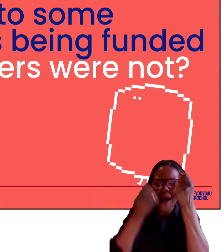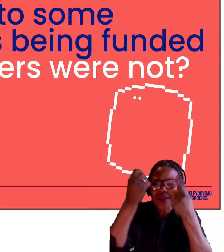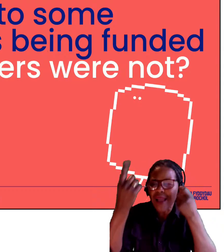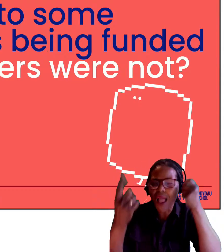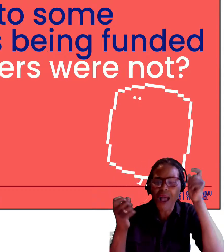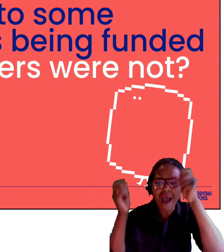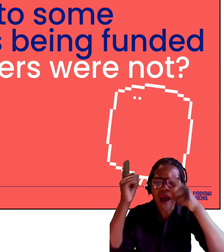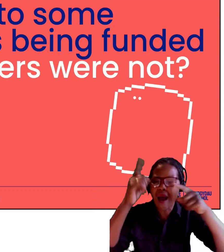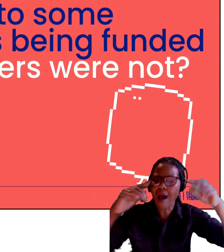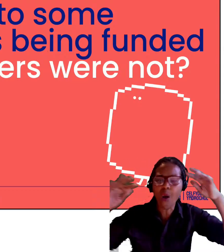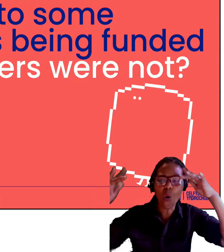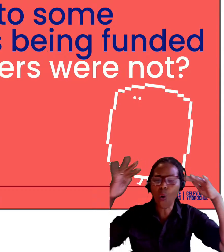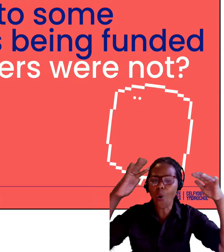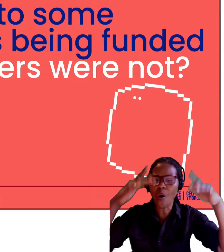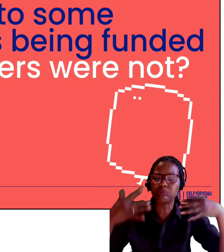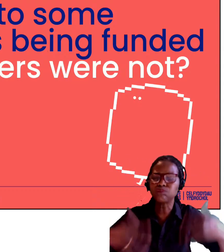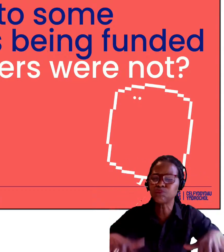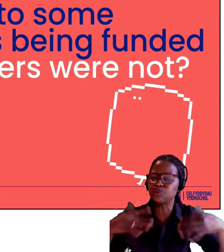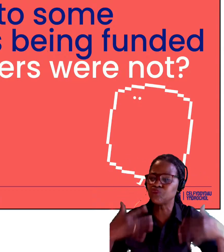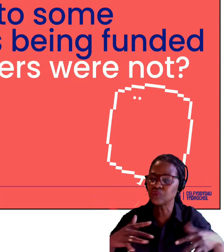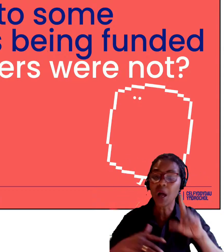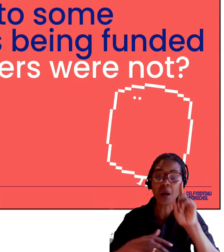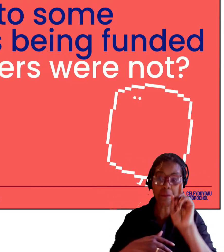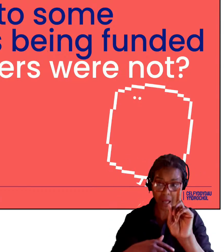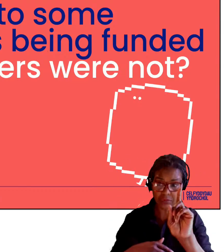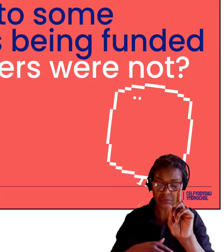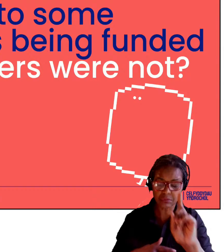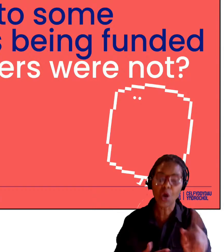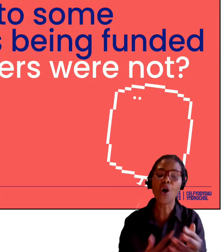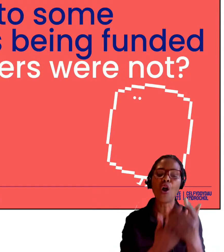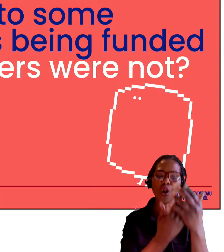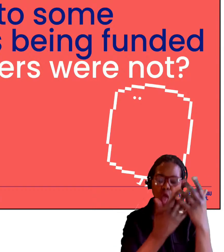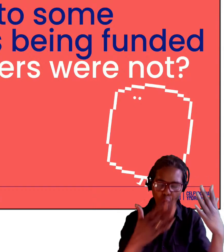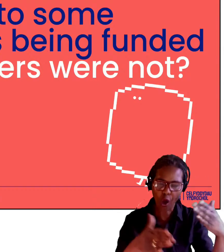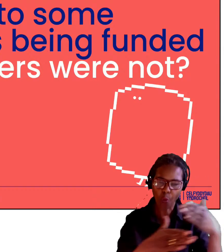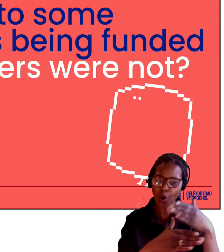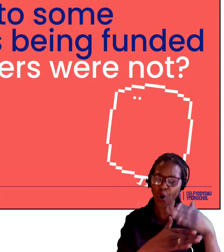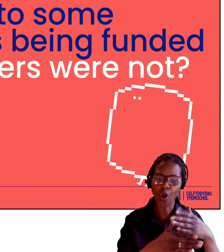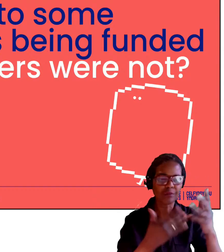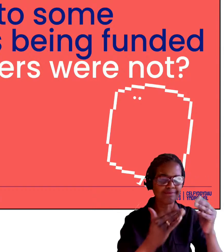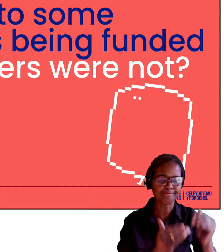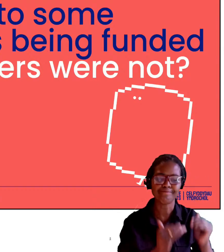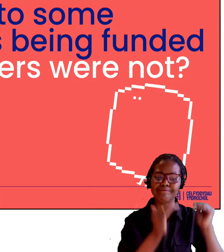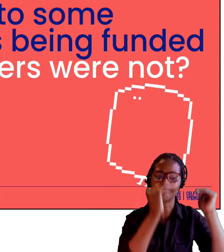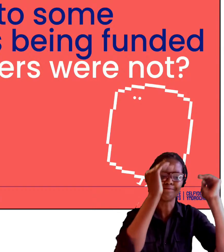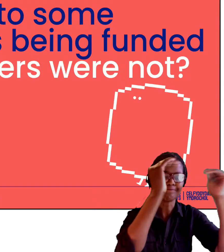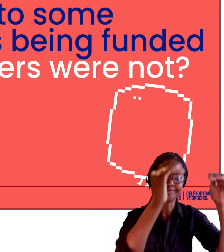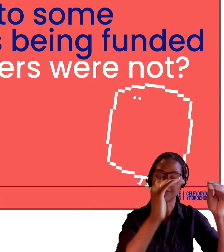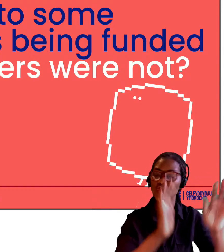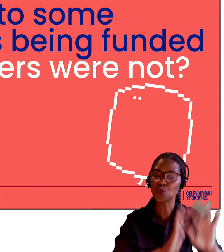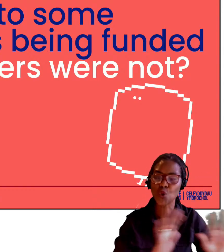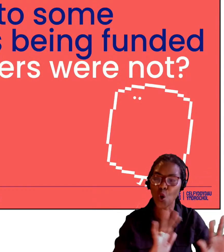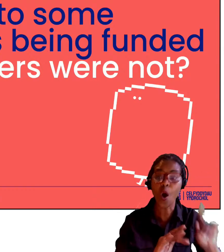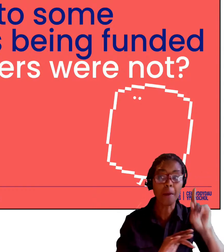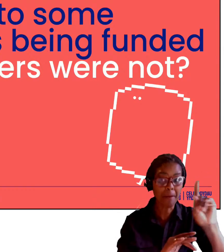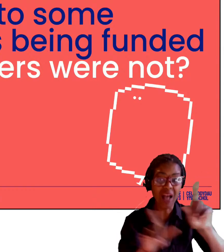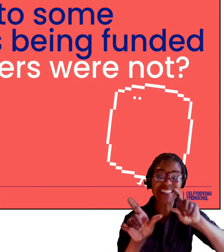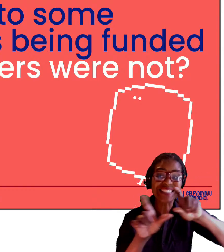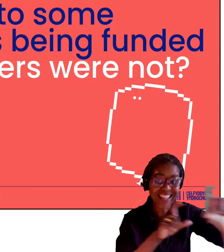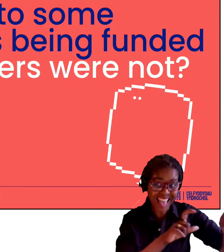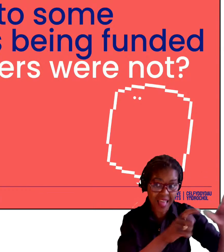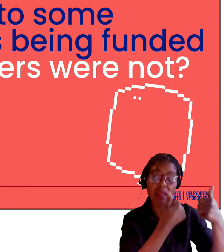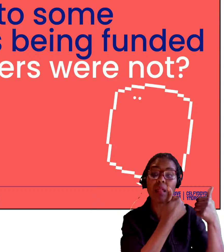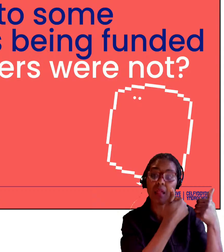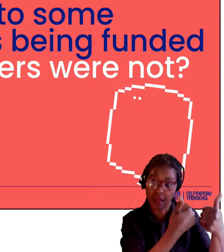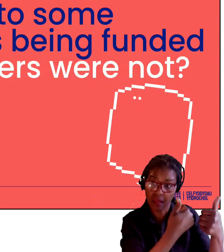a huge percentage, or well, a large percentage of works that were not progressed for funding were brilliant, and in a less competitive field would have been eligible for